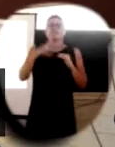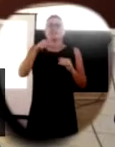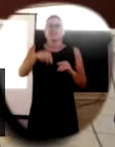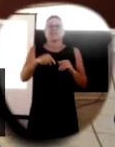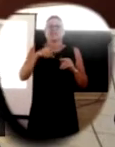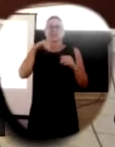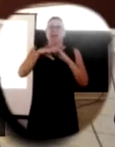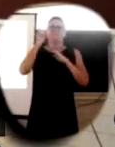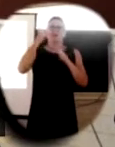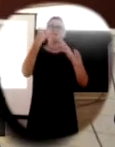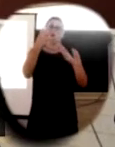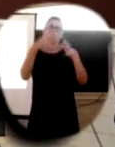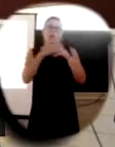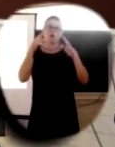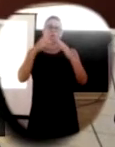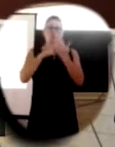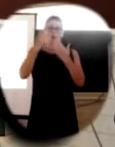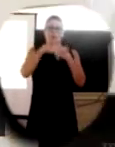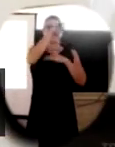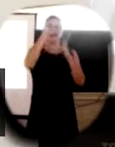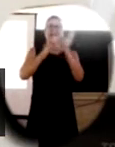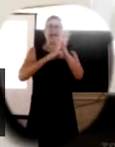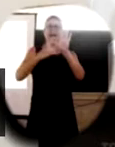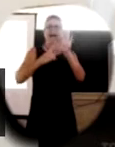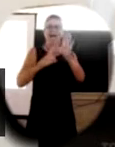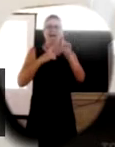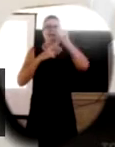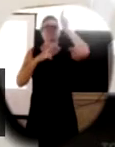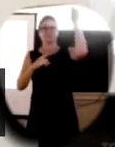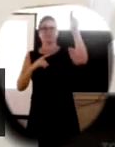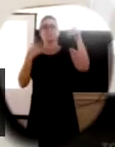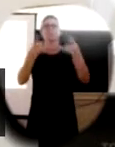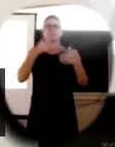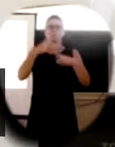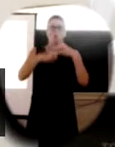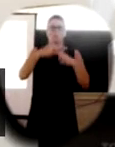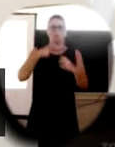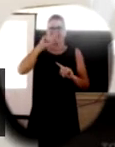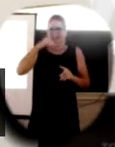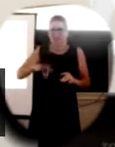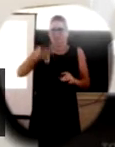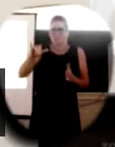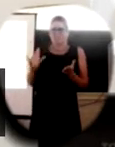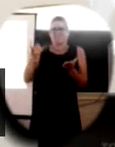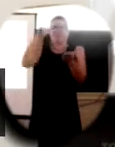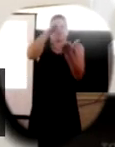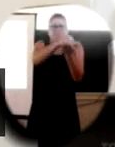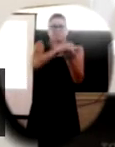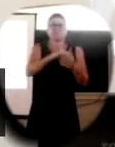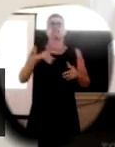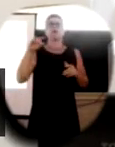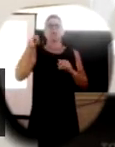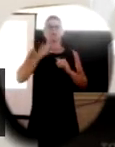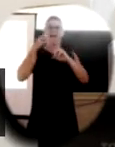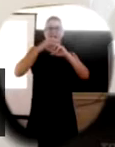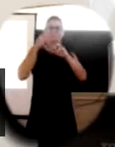program in LA provided by the John Tracy Clinic. The only problem was my husband and I couldn't afford to fly there. His work colleagues learned of our plight